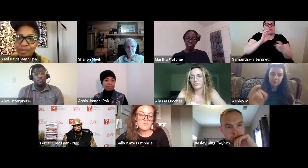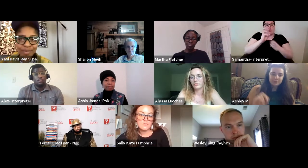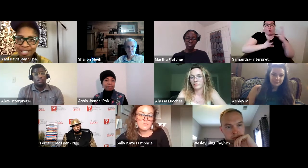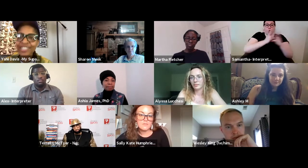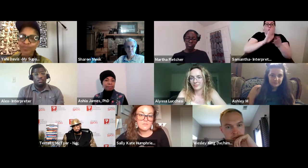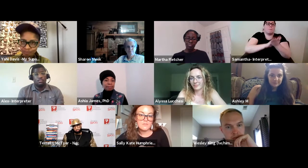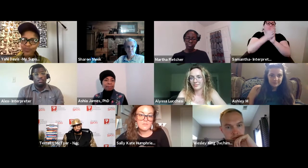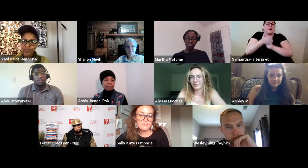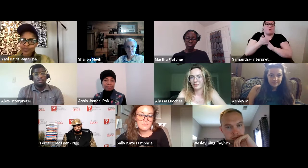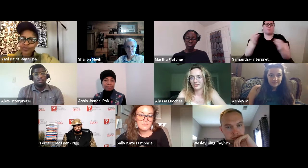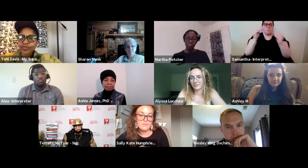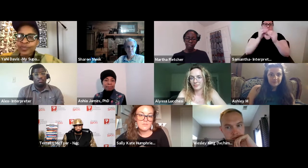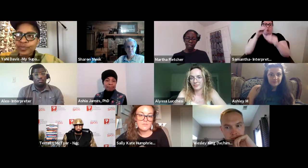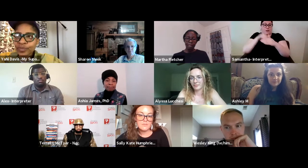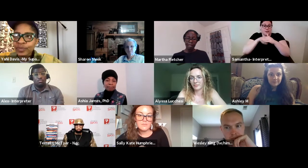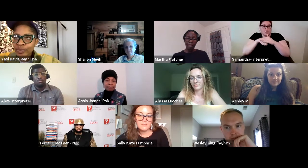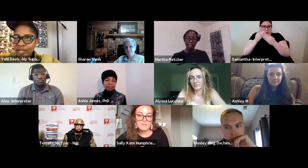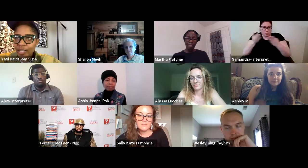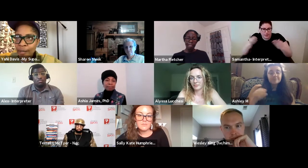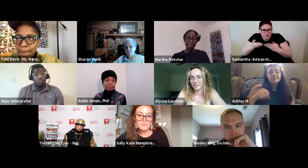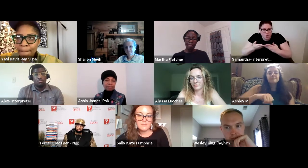what would it be?